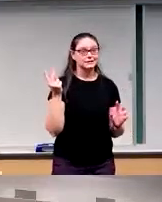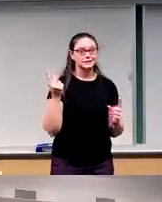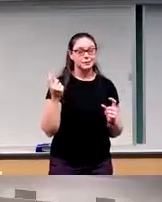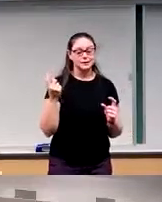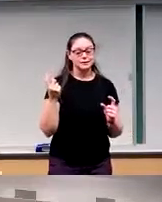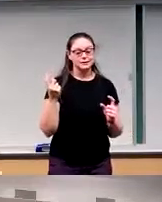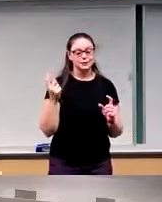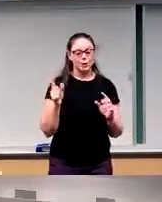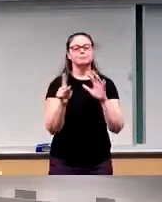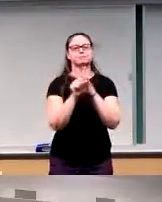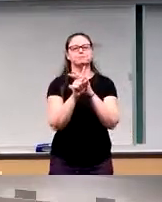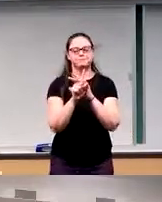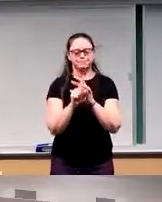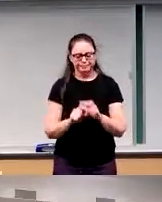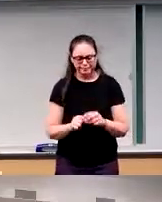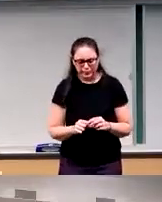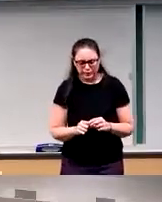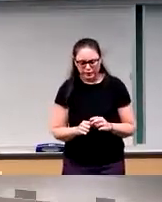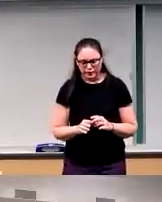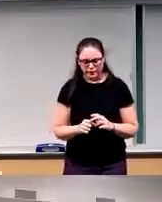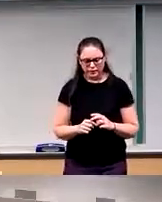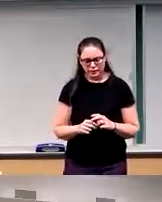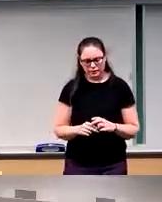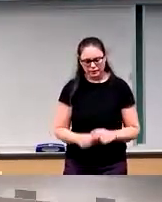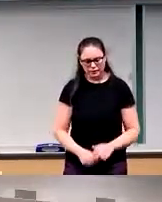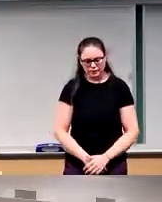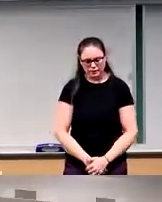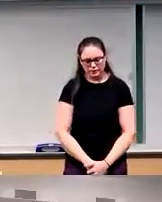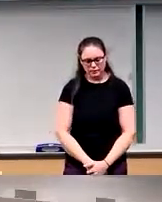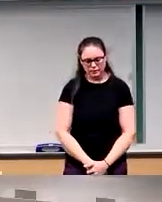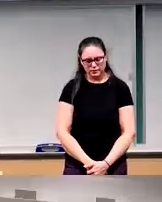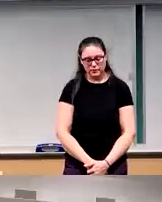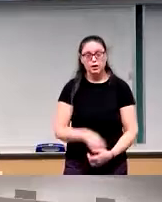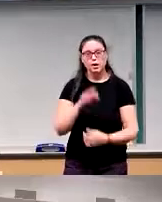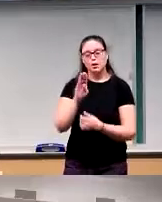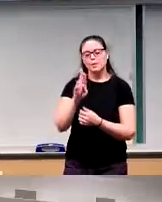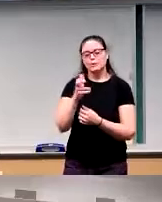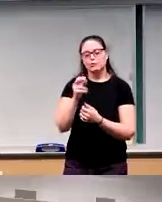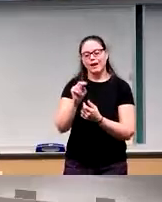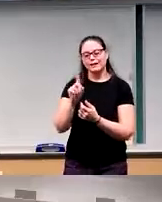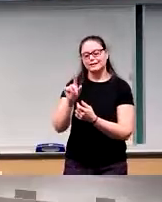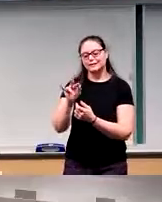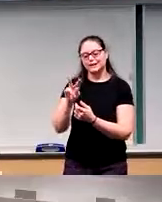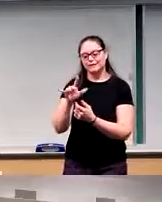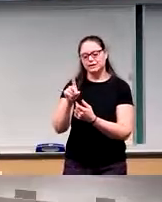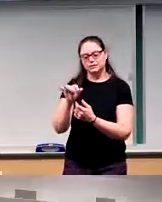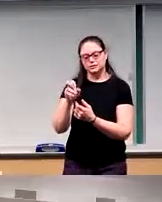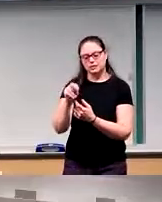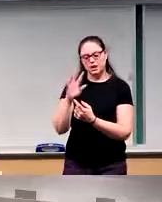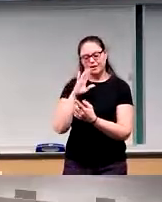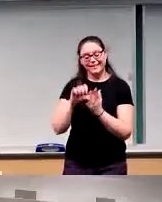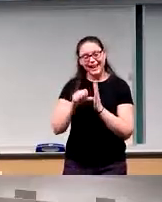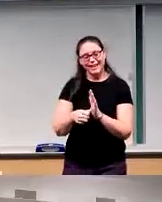Oh, here, someone, we just had something popped up. Okay, so this is from Brian Davidson. Isn't an emphasis on